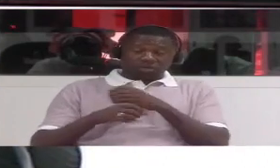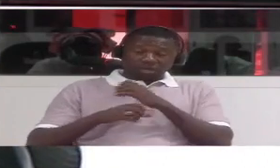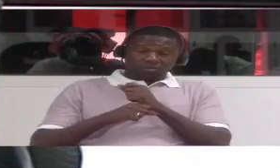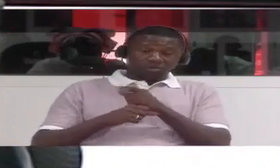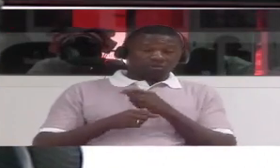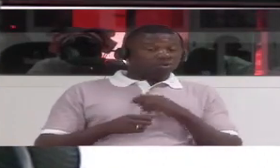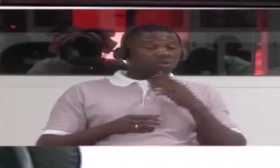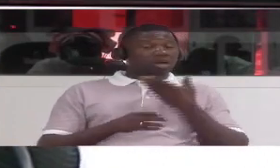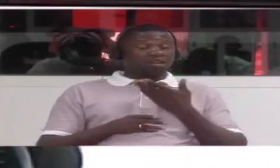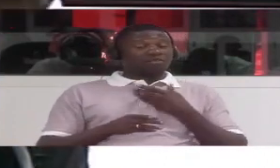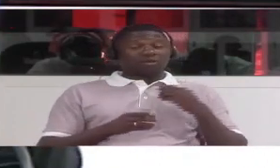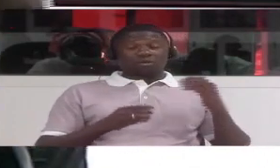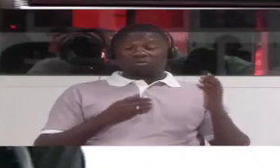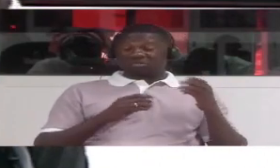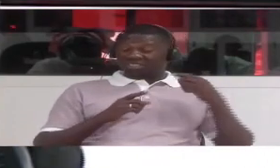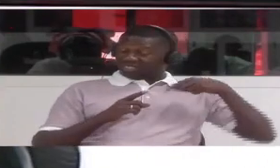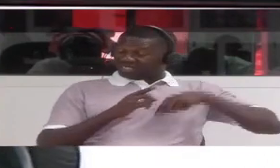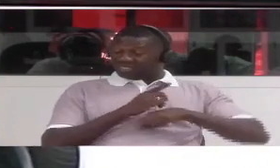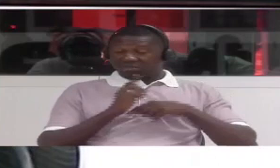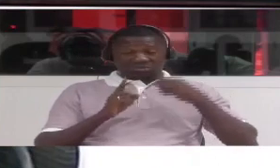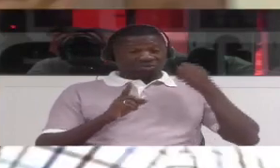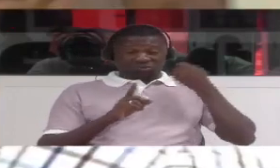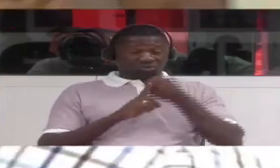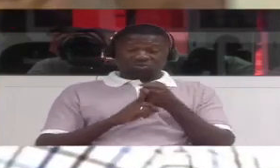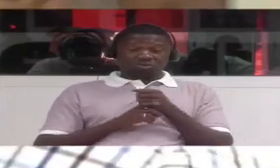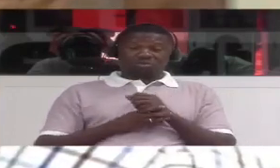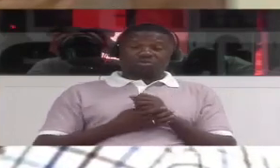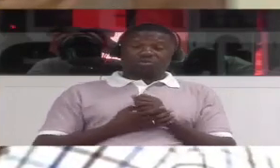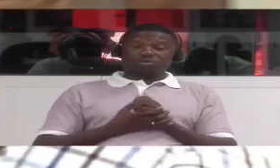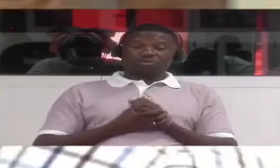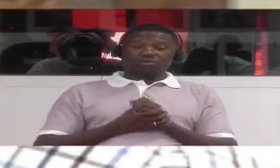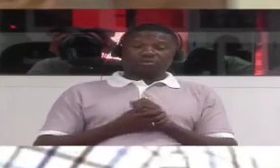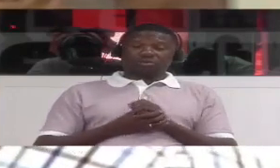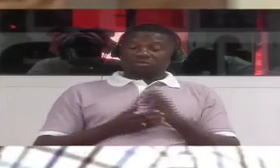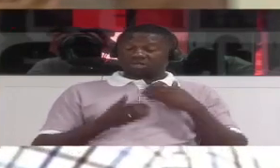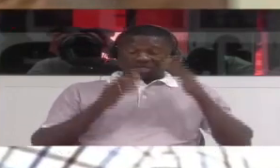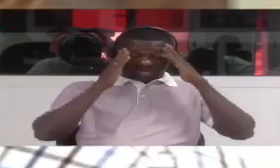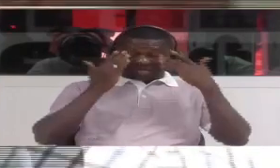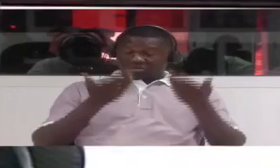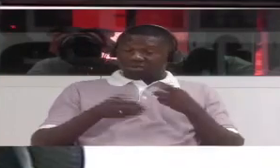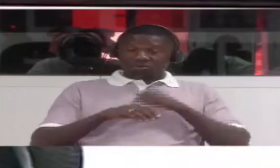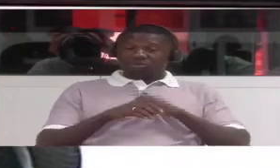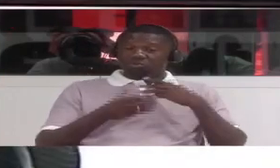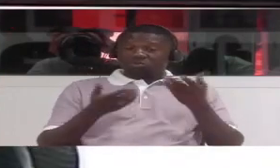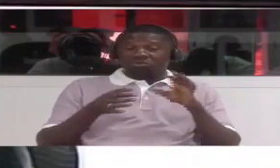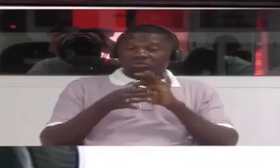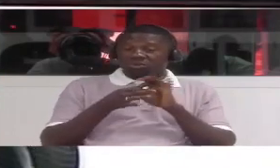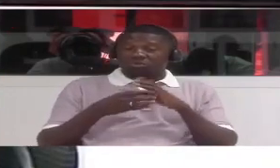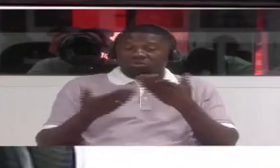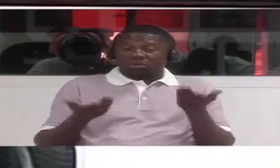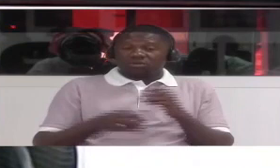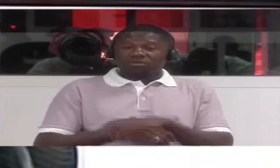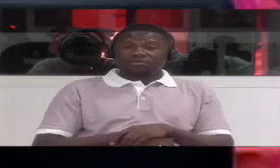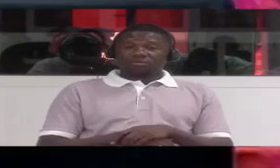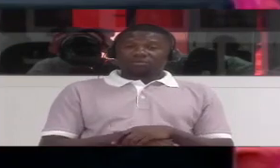Perhaps I, was connected with Omar Ba. But at the time, I didn't know what was the connection. And the last